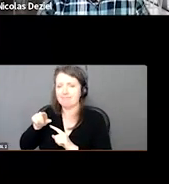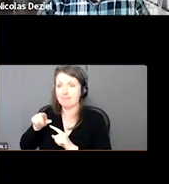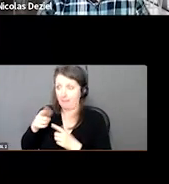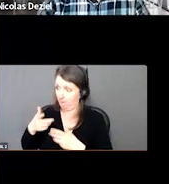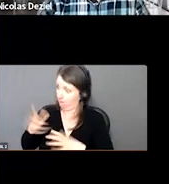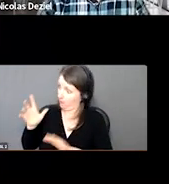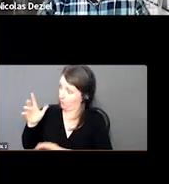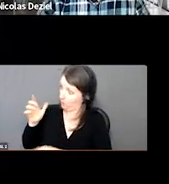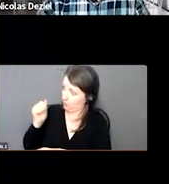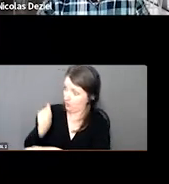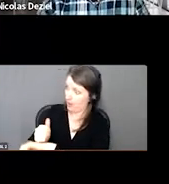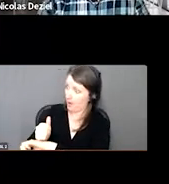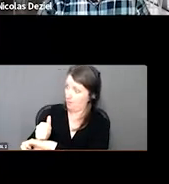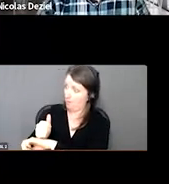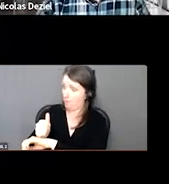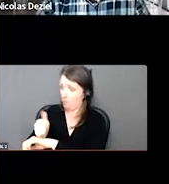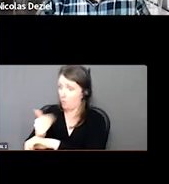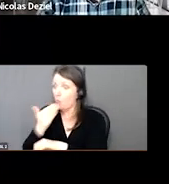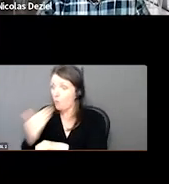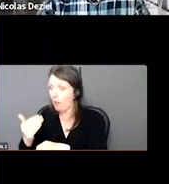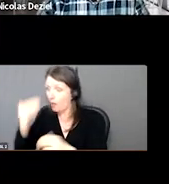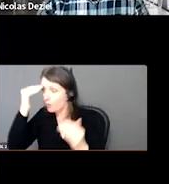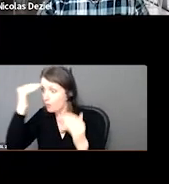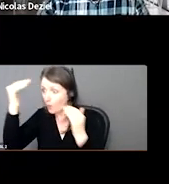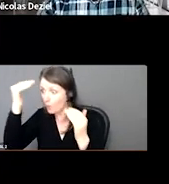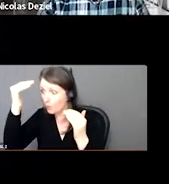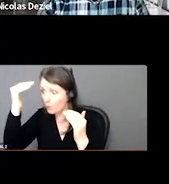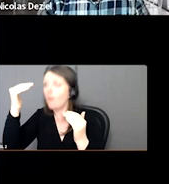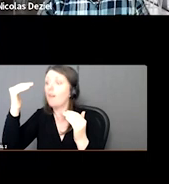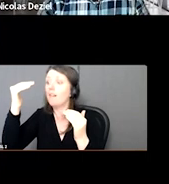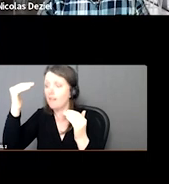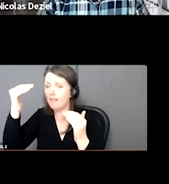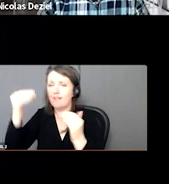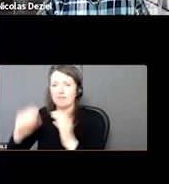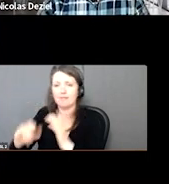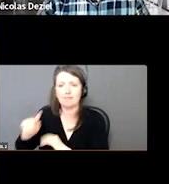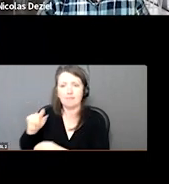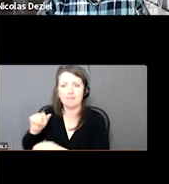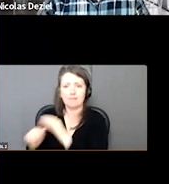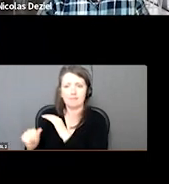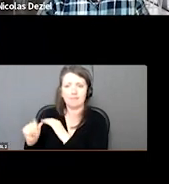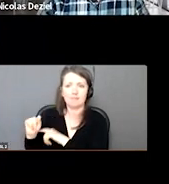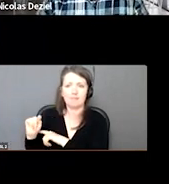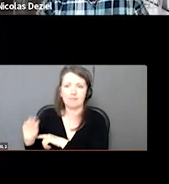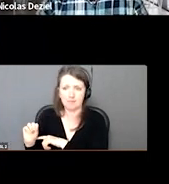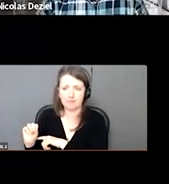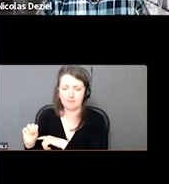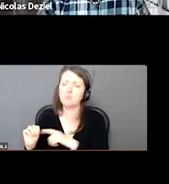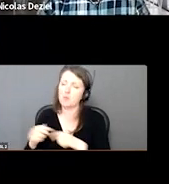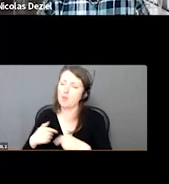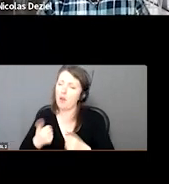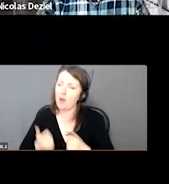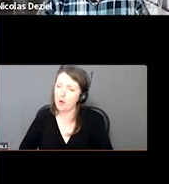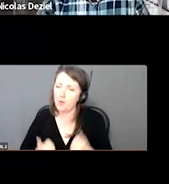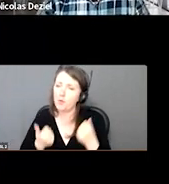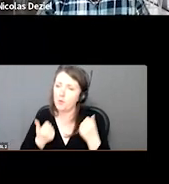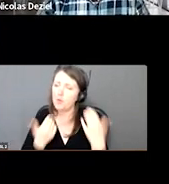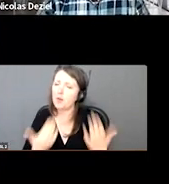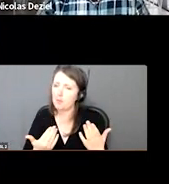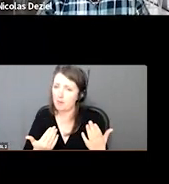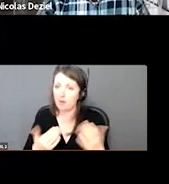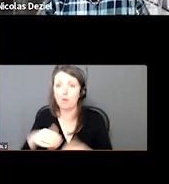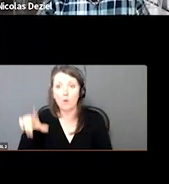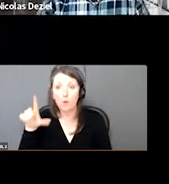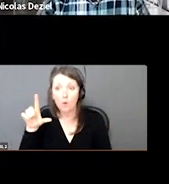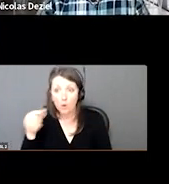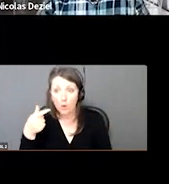copyright. So just to recap, you should consider protecting the logo or the word mark